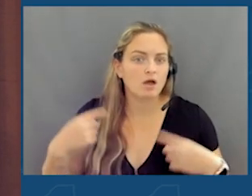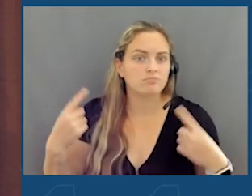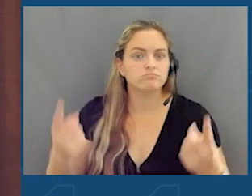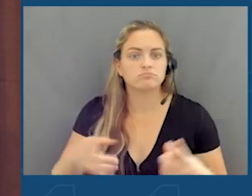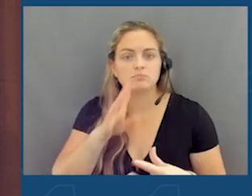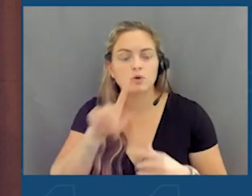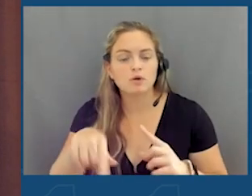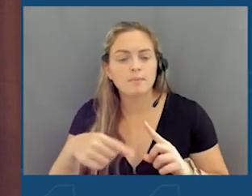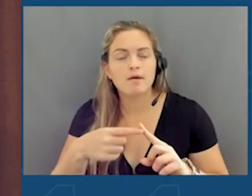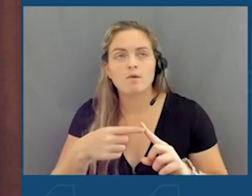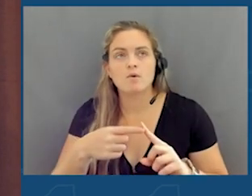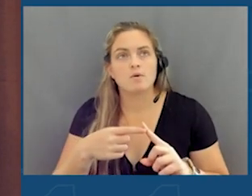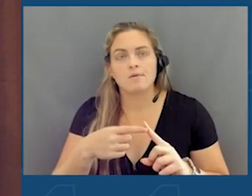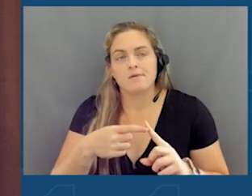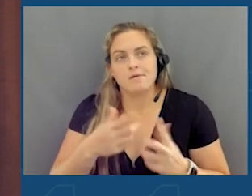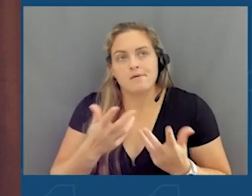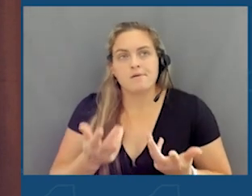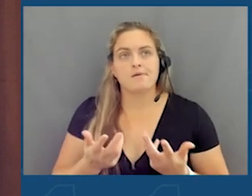about the fact that